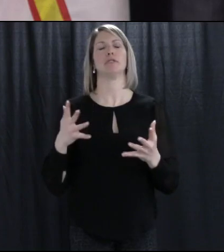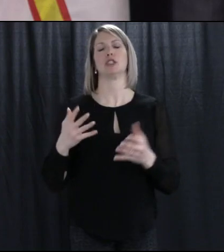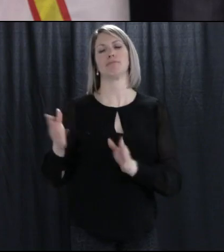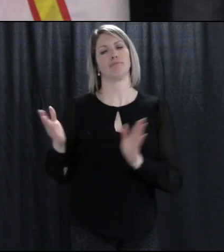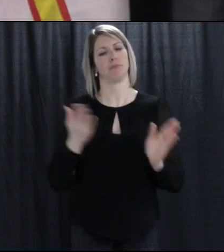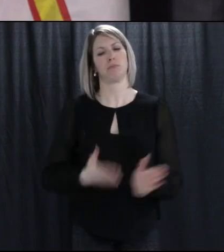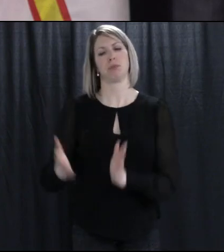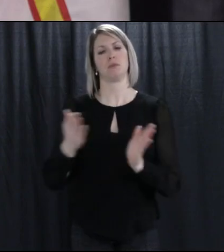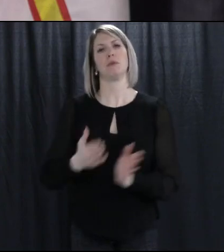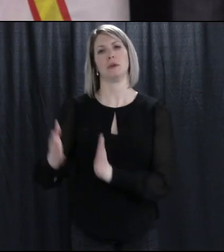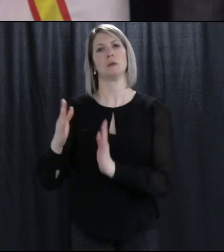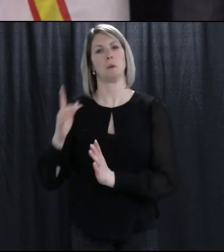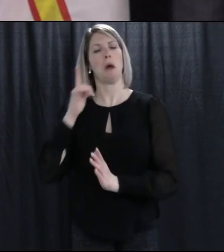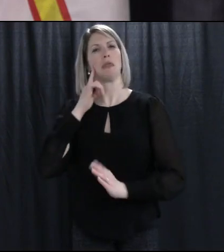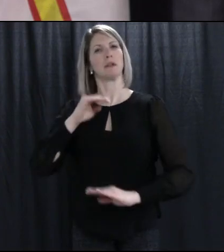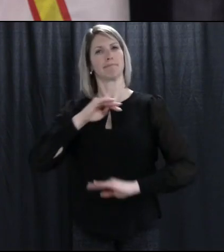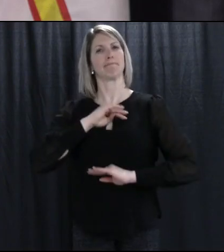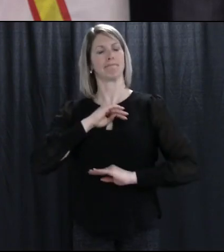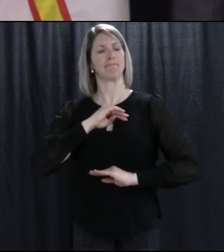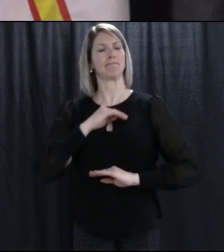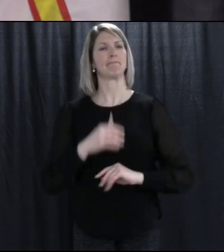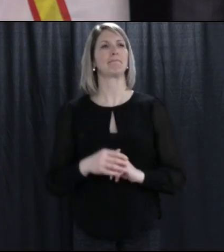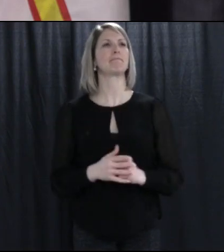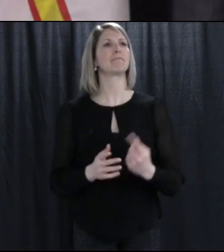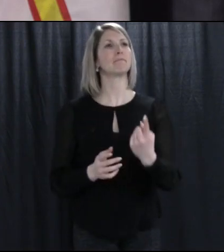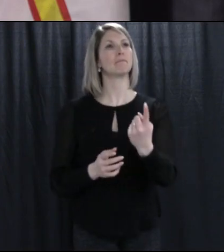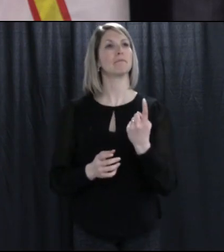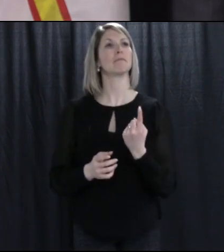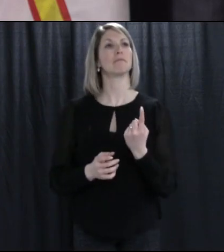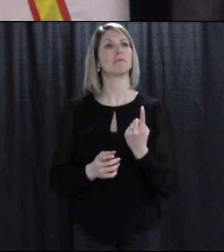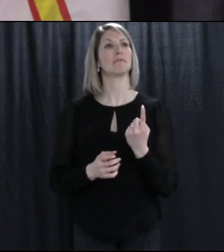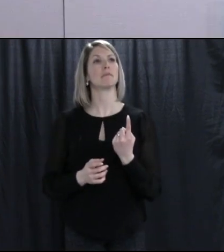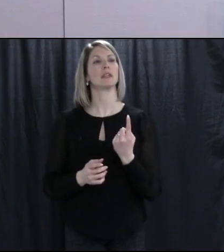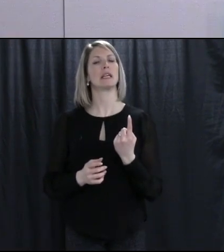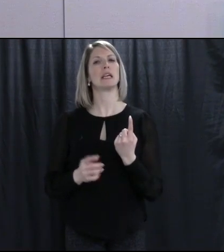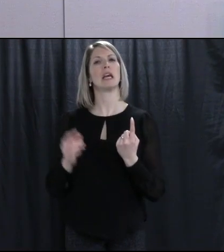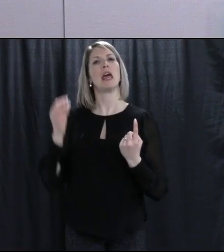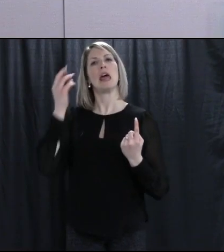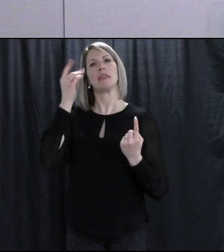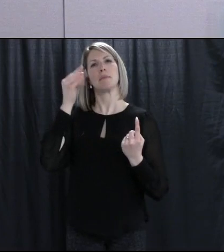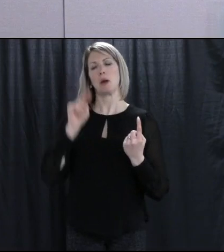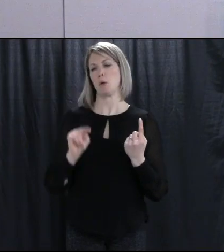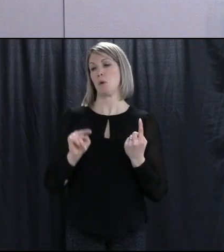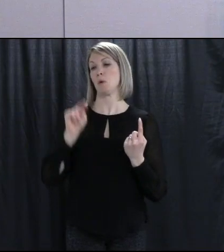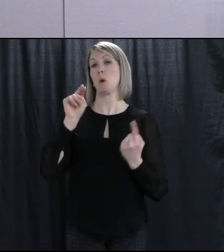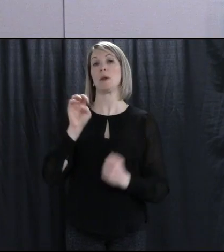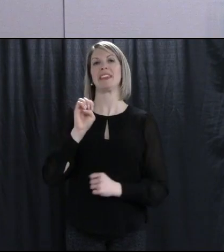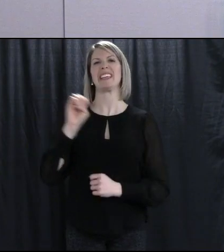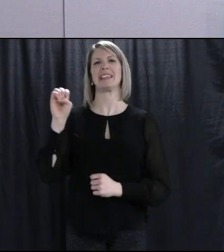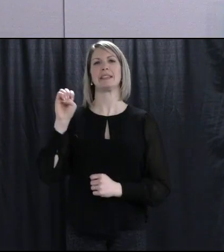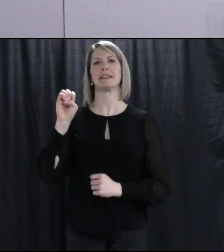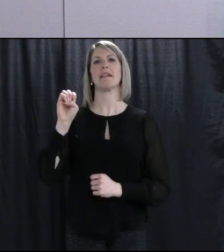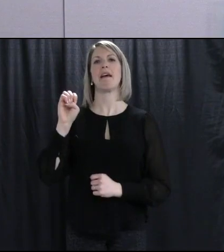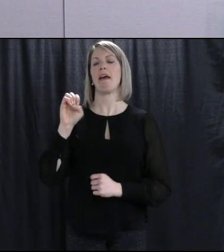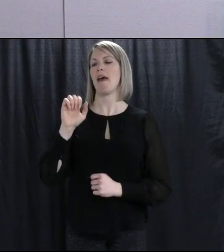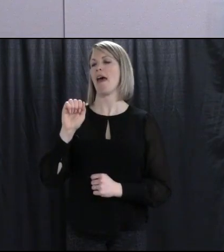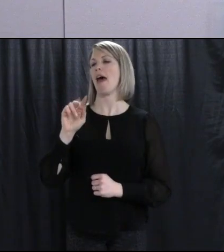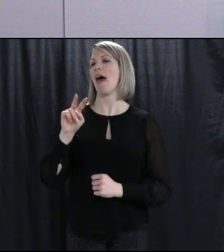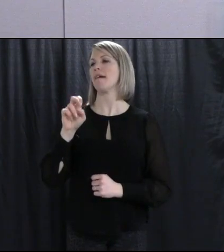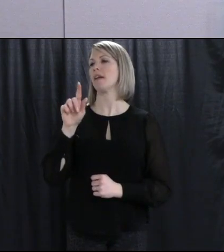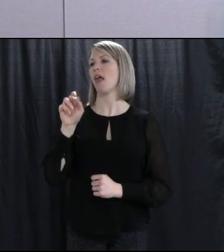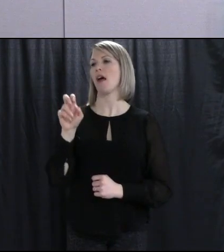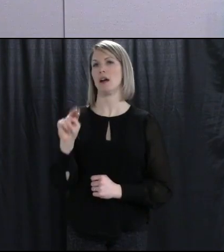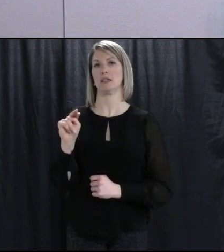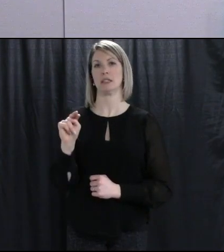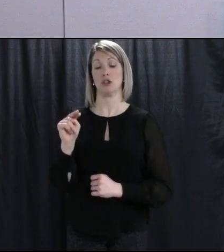supermarkets. If you look at an area like the Northeast Avalon, which has a fairly large population, so far there have been no